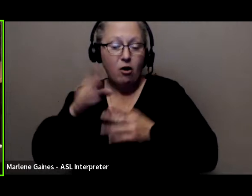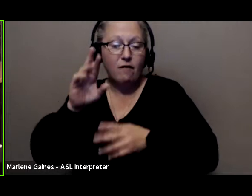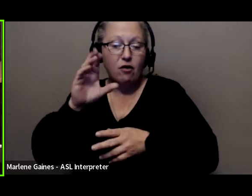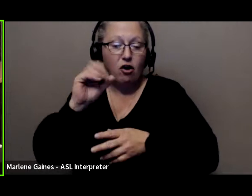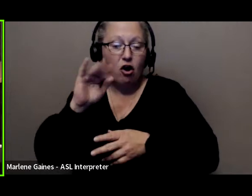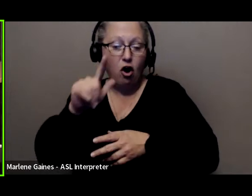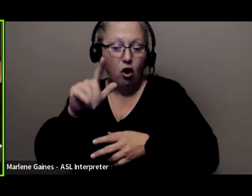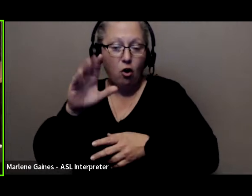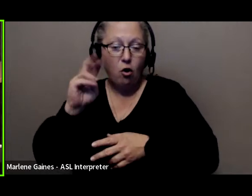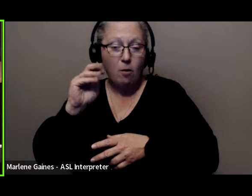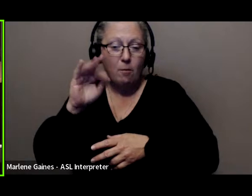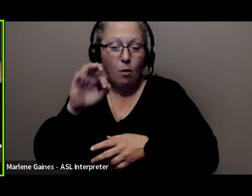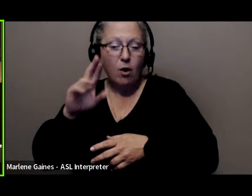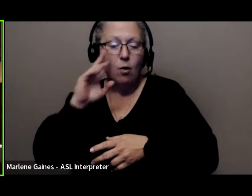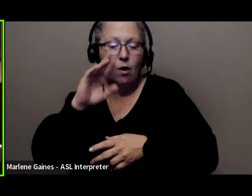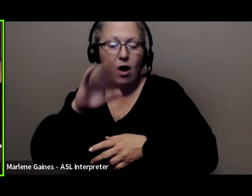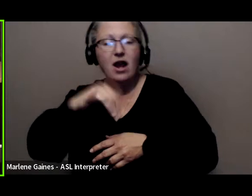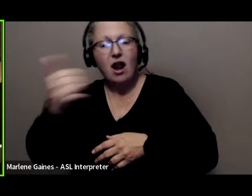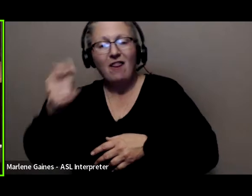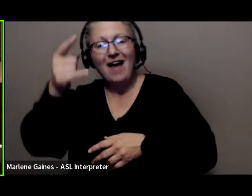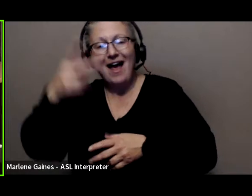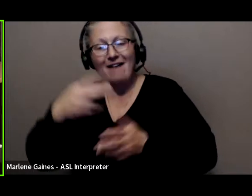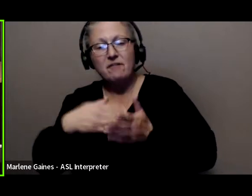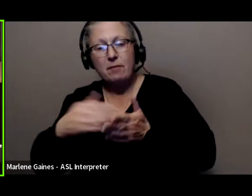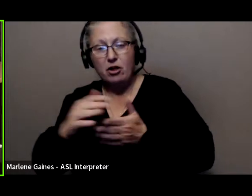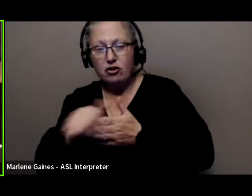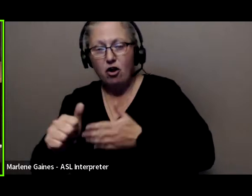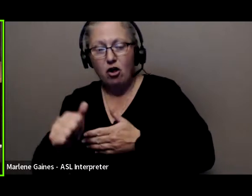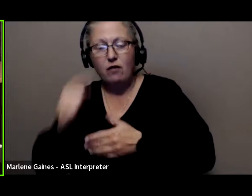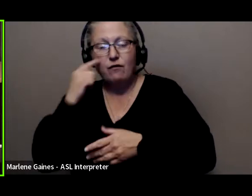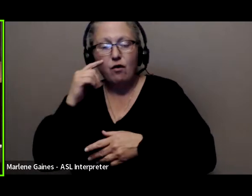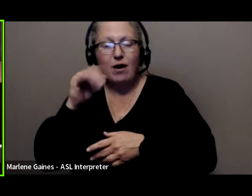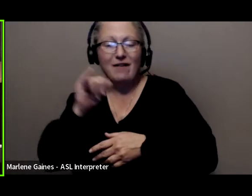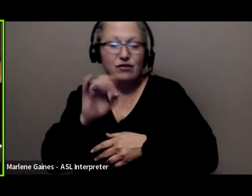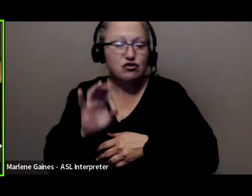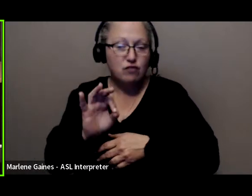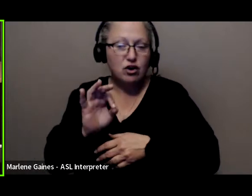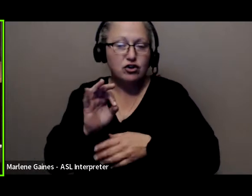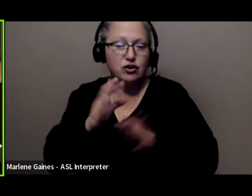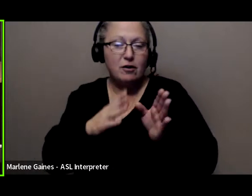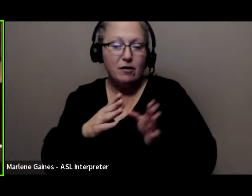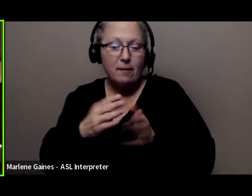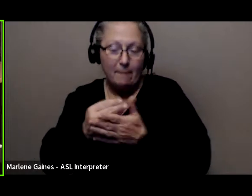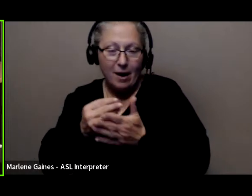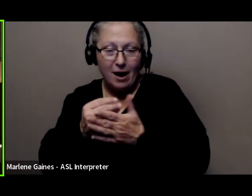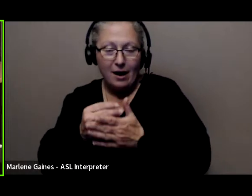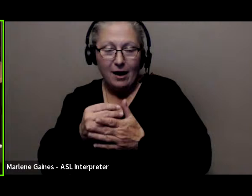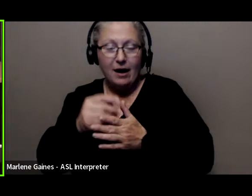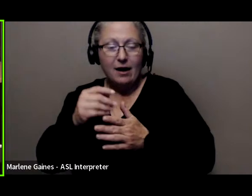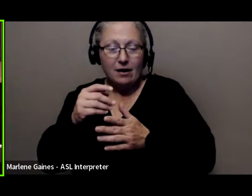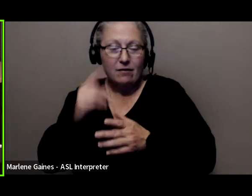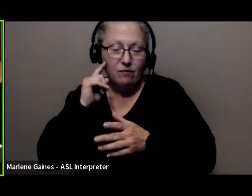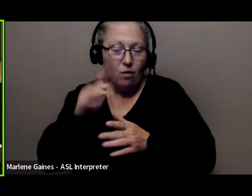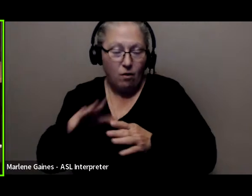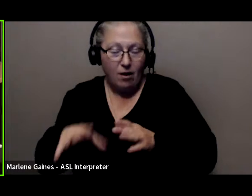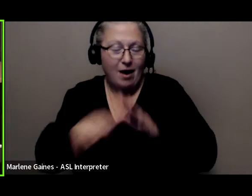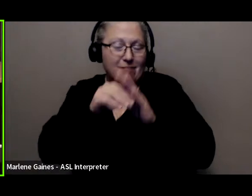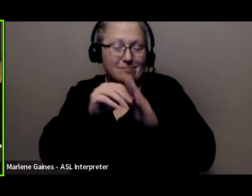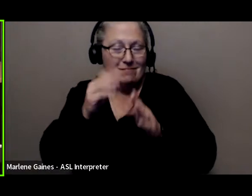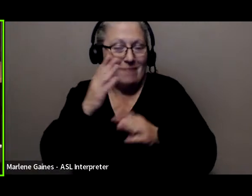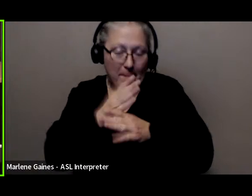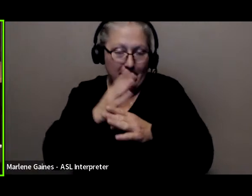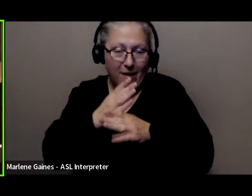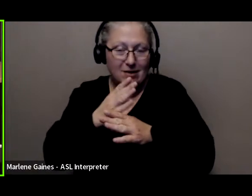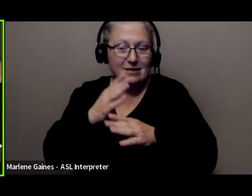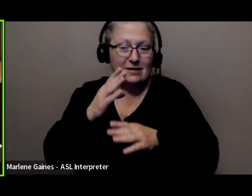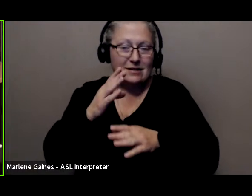will be bringing in at least another $500,000 in infrastructure funds, in addition to additional buses. On another